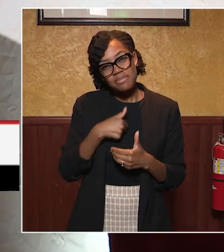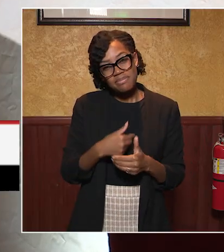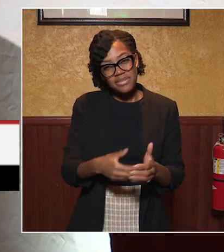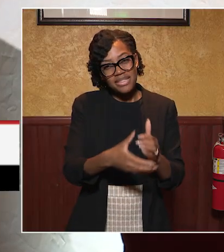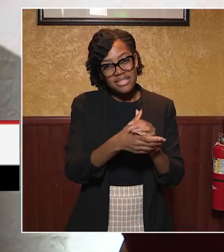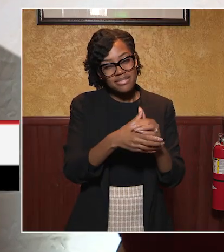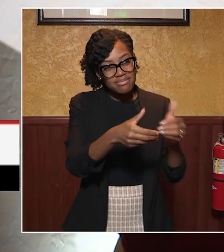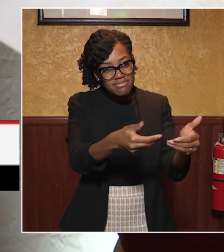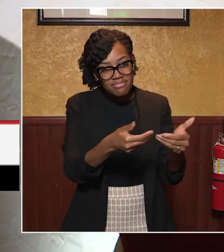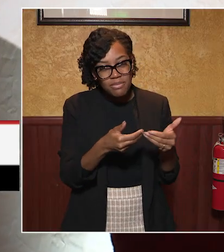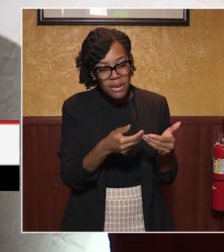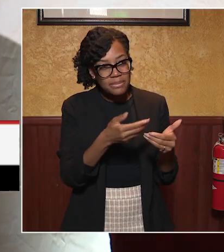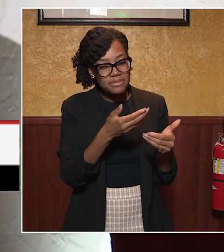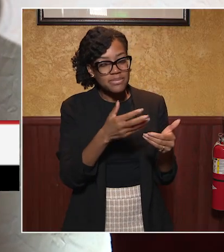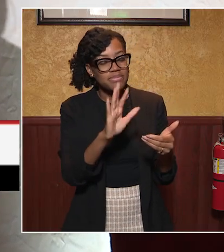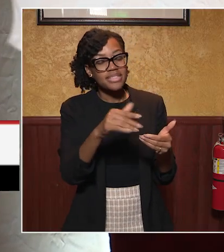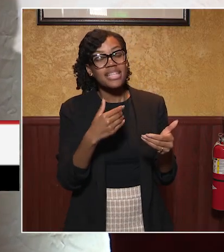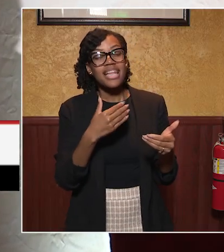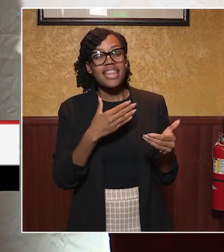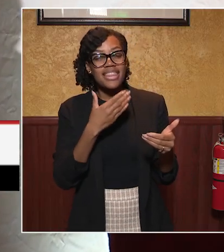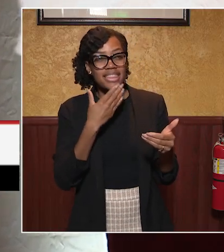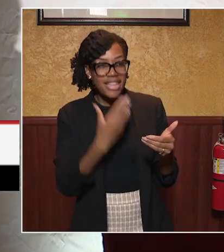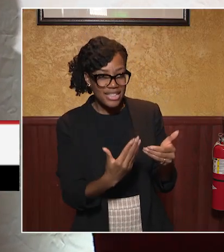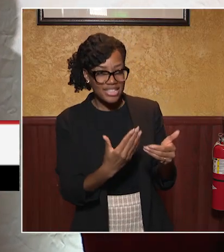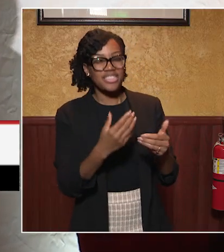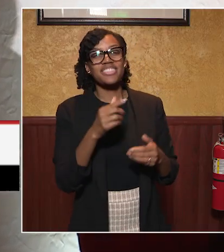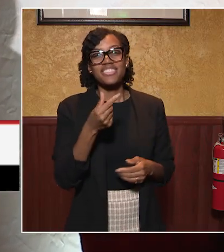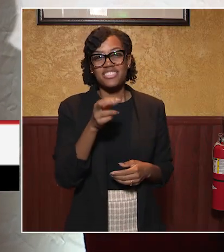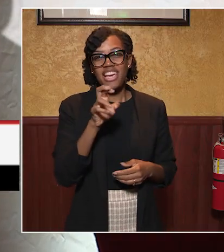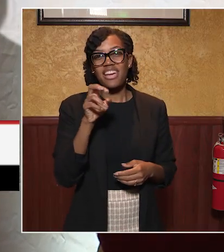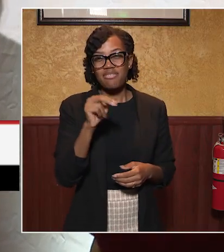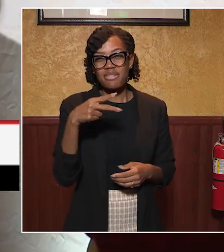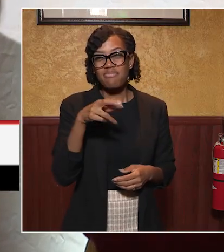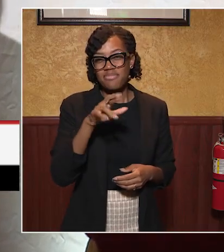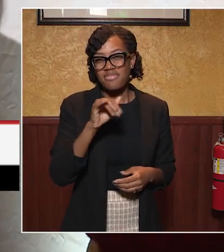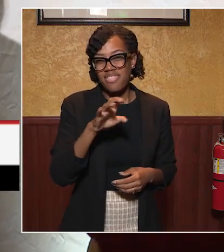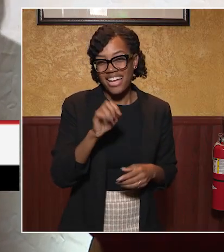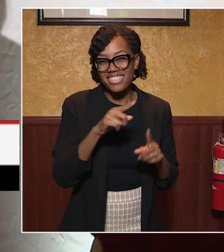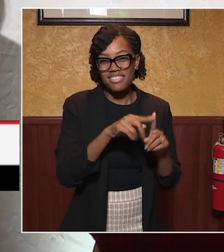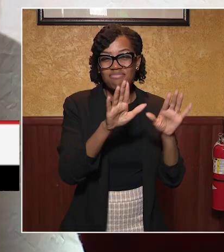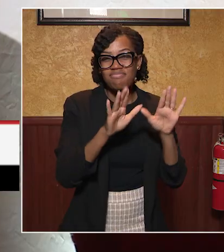Jaron Price and the wonderful team at the Downtown DC bid.